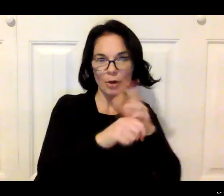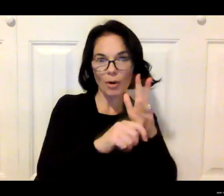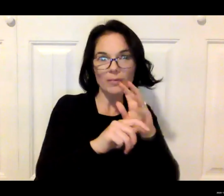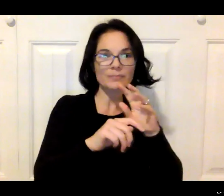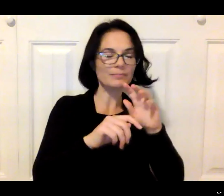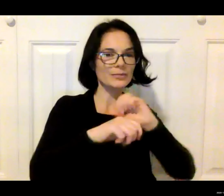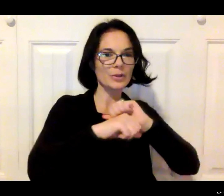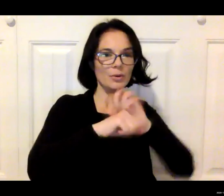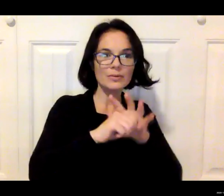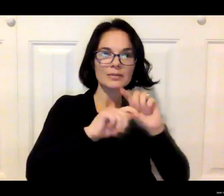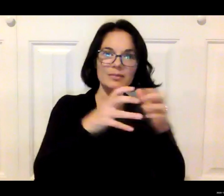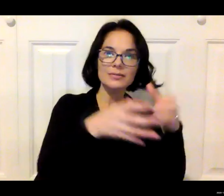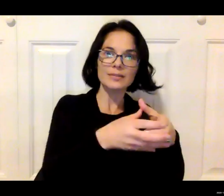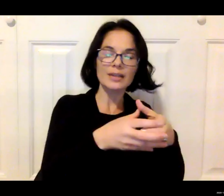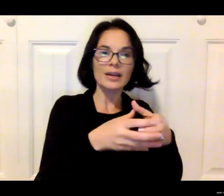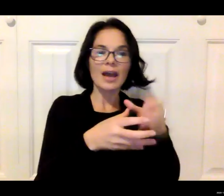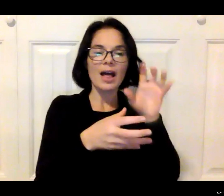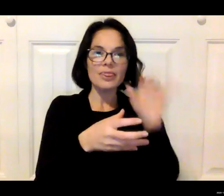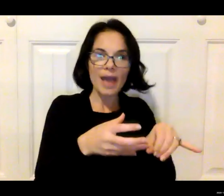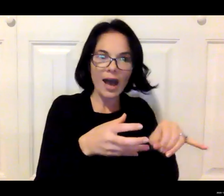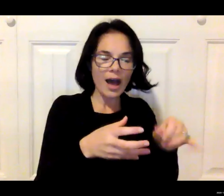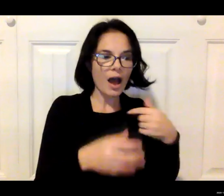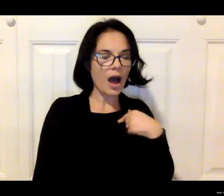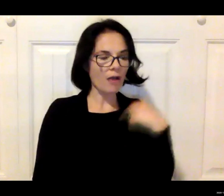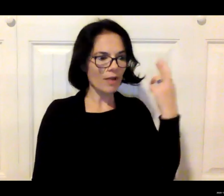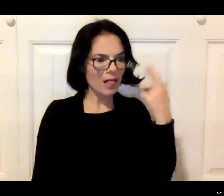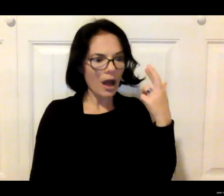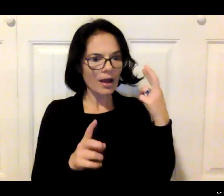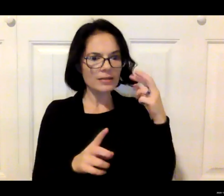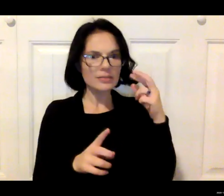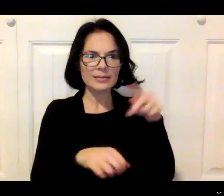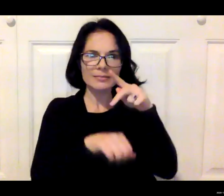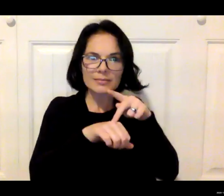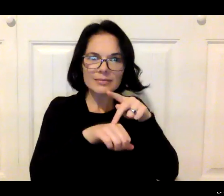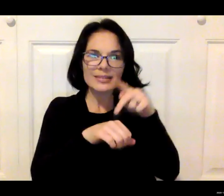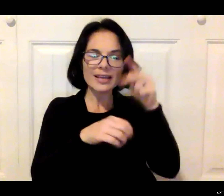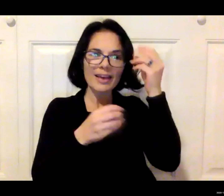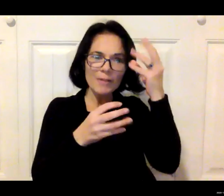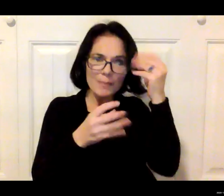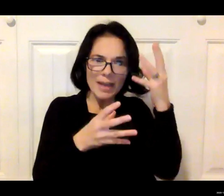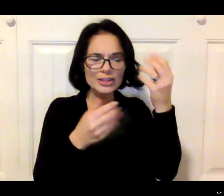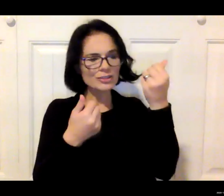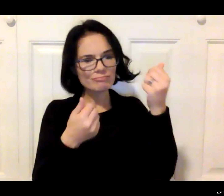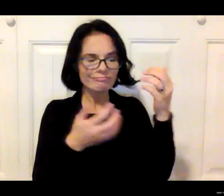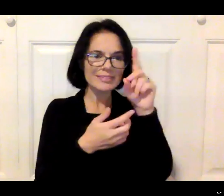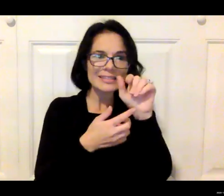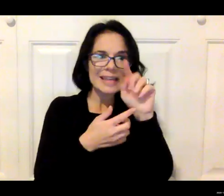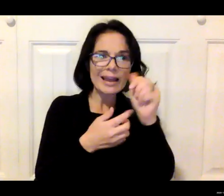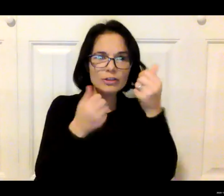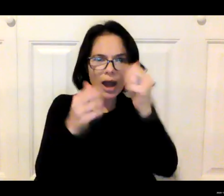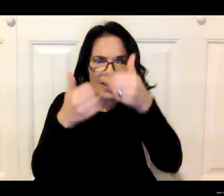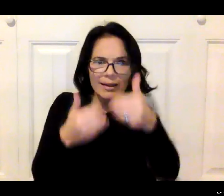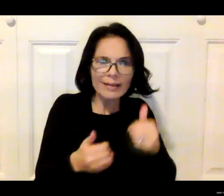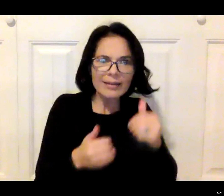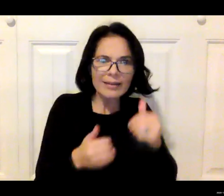that they didn't disaggregate Filipino, data, and I advocated with them to kind of push the San Diego